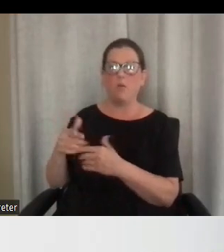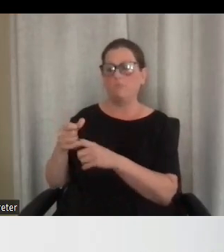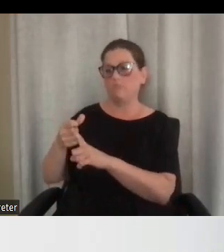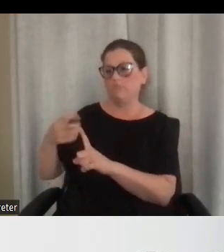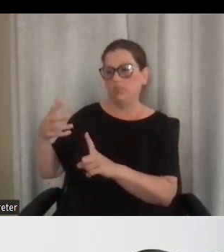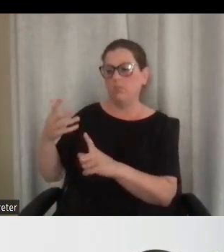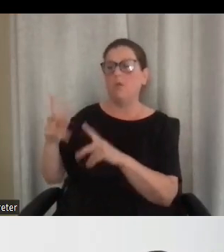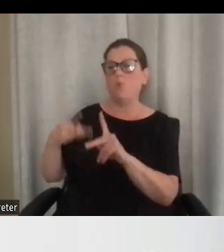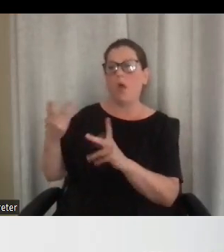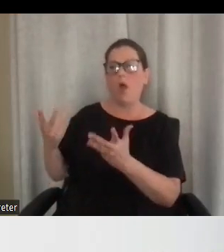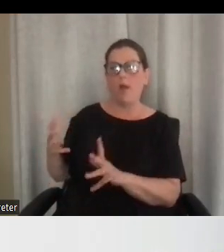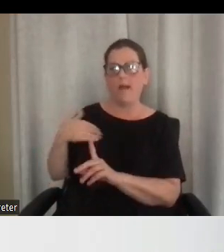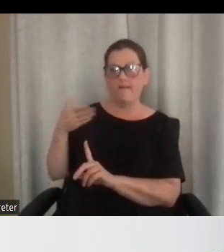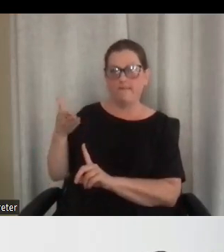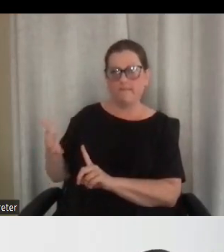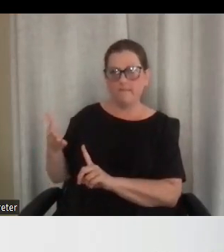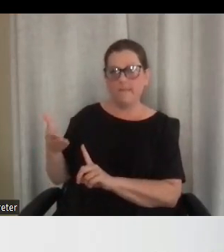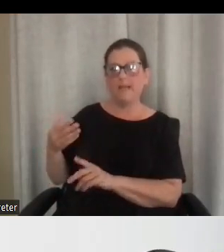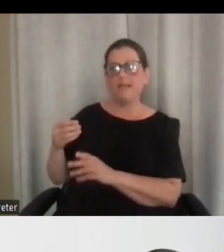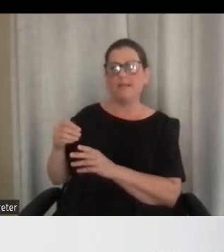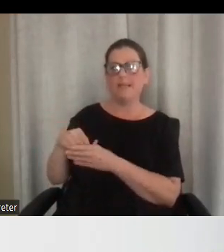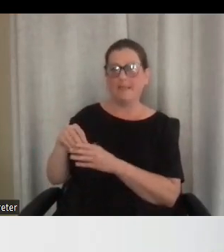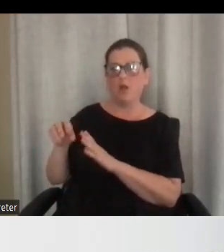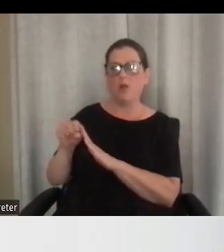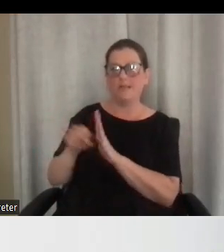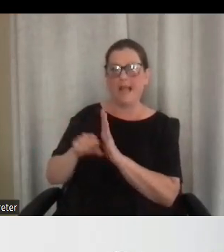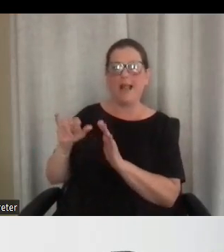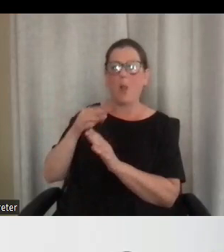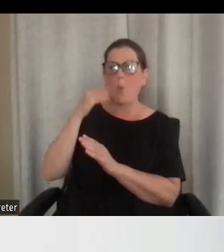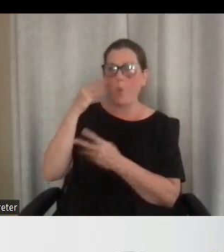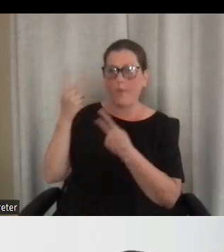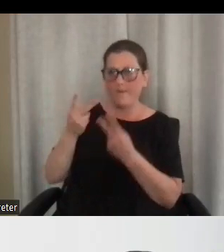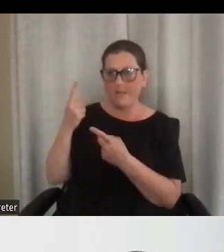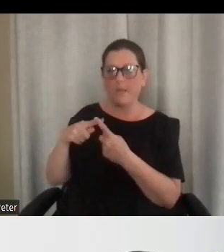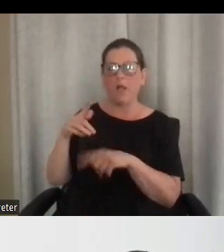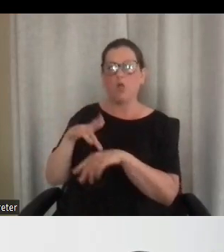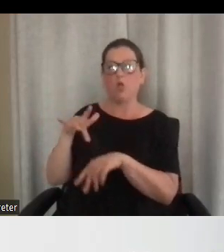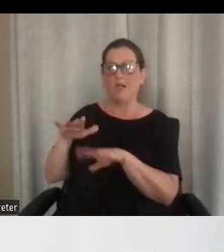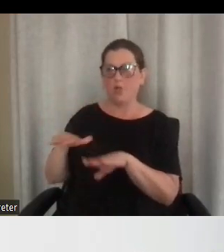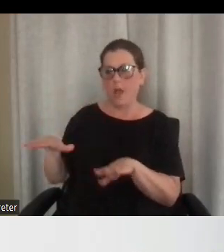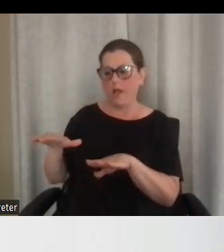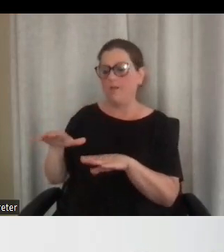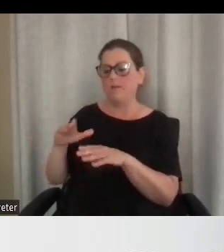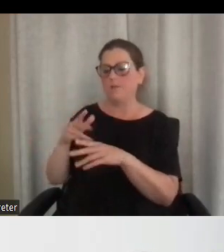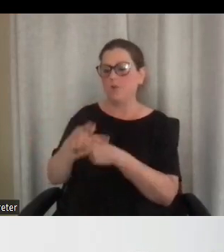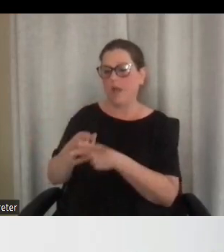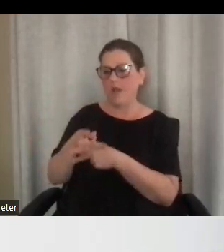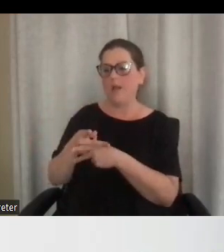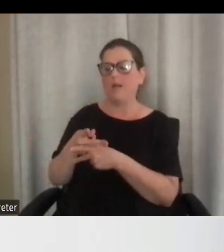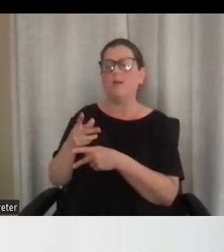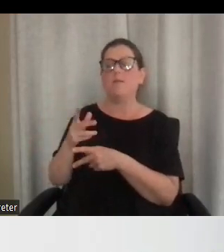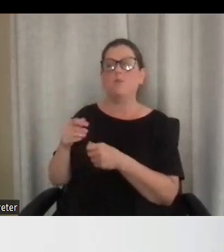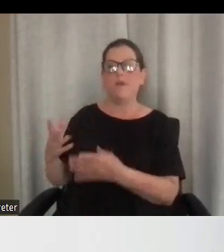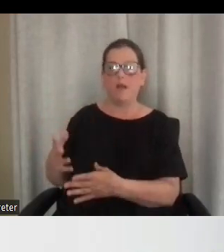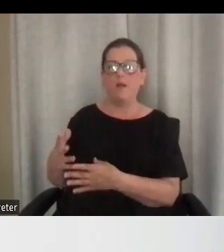existing programs that are already in our state, including home visiting and early childcare providers, to ensure